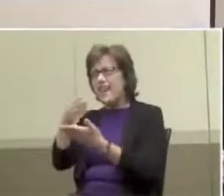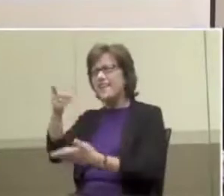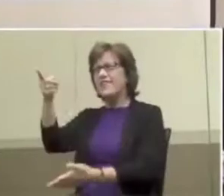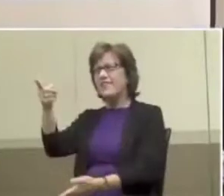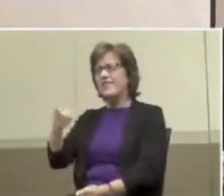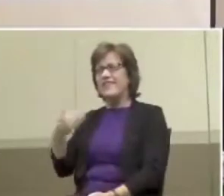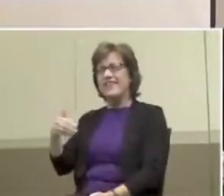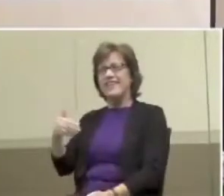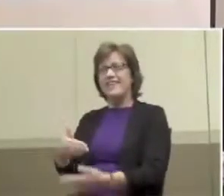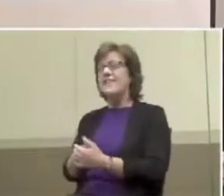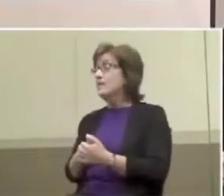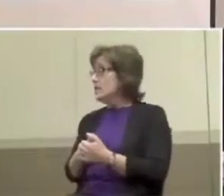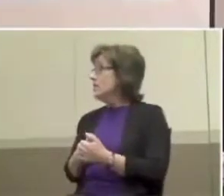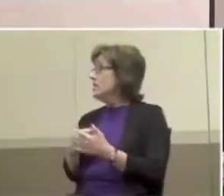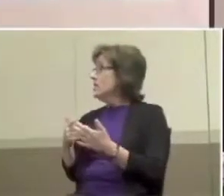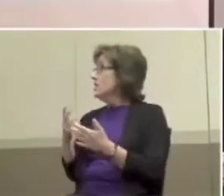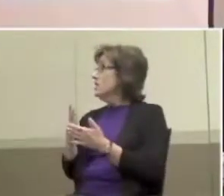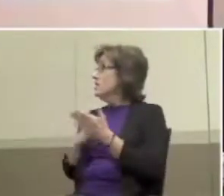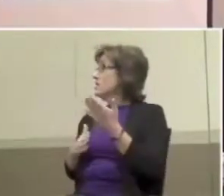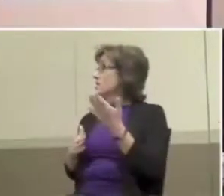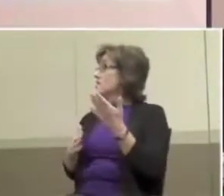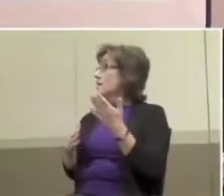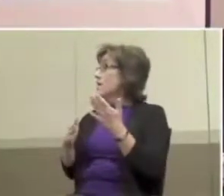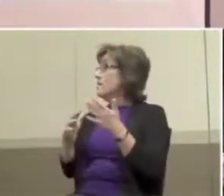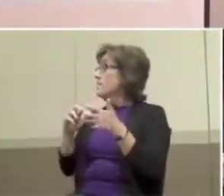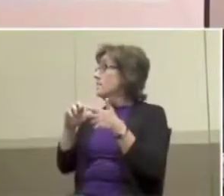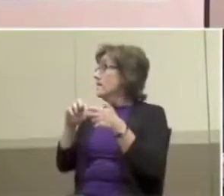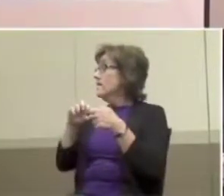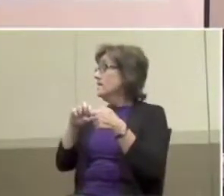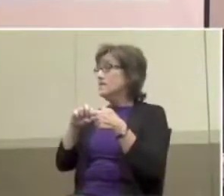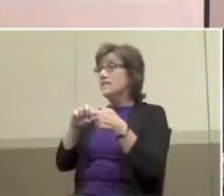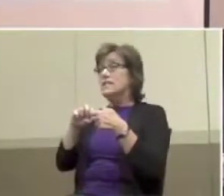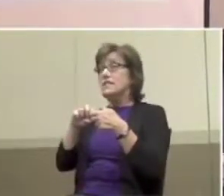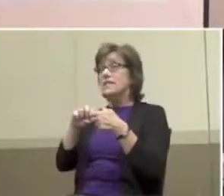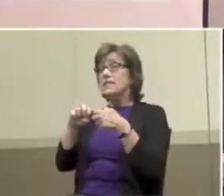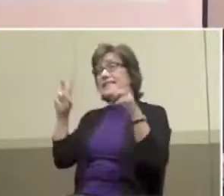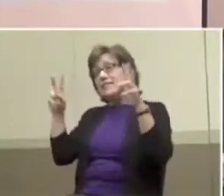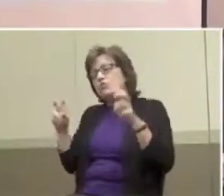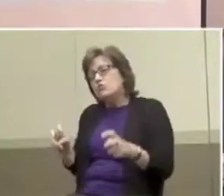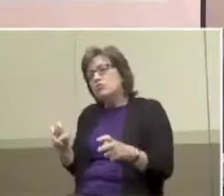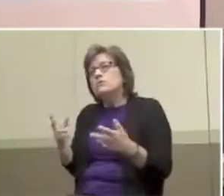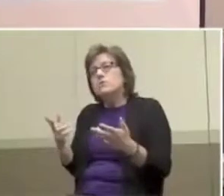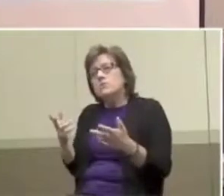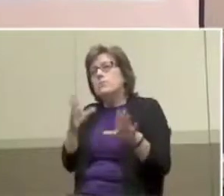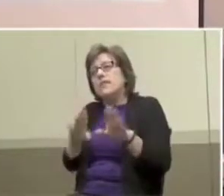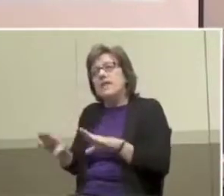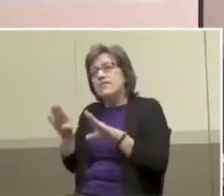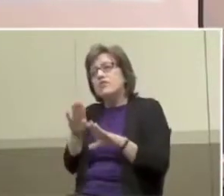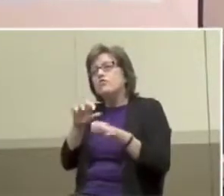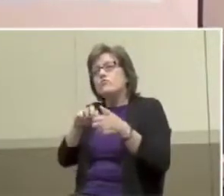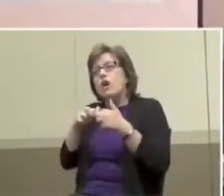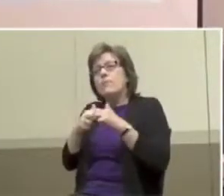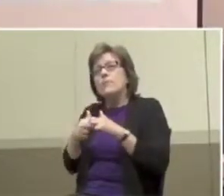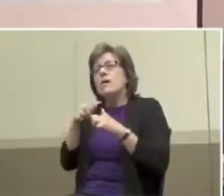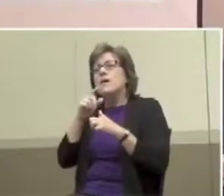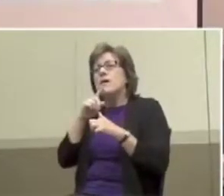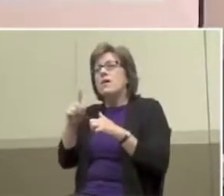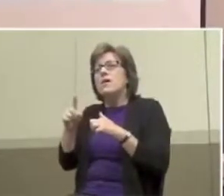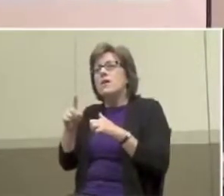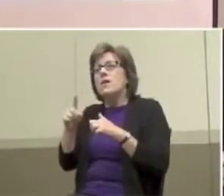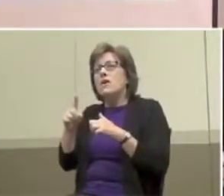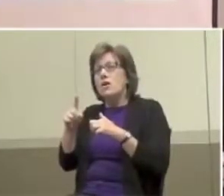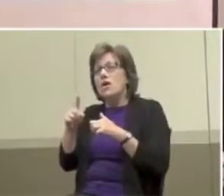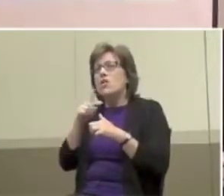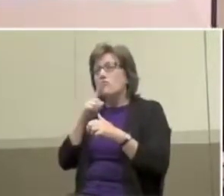So, some issues are some behavior problems are simply developmentally